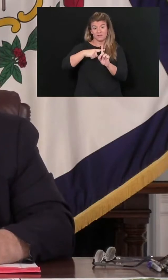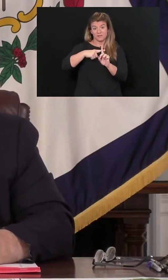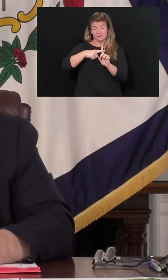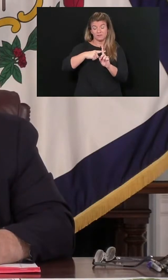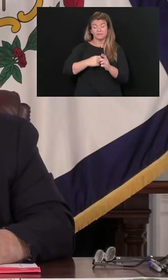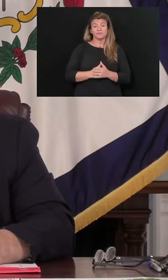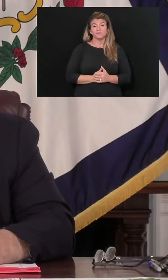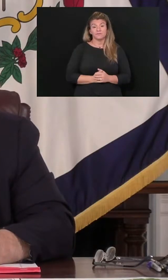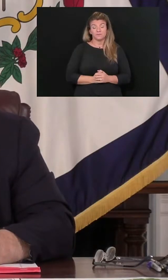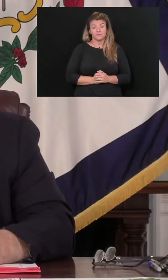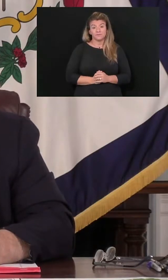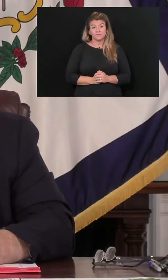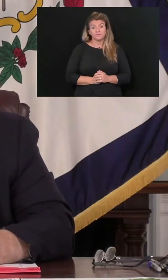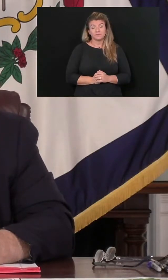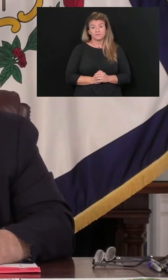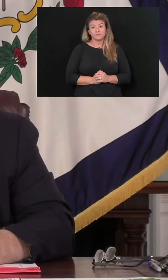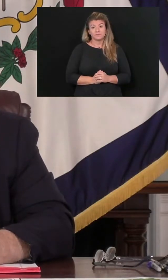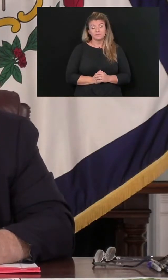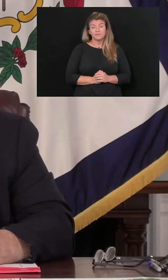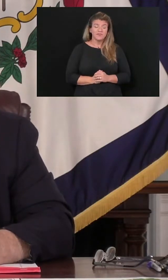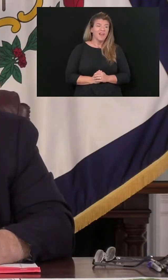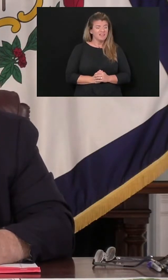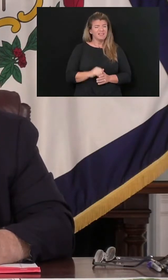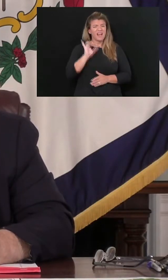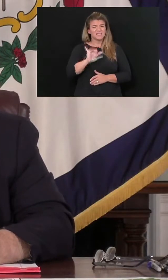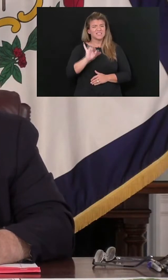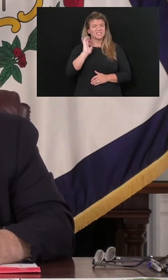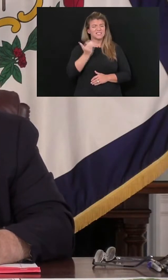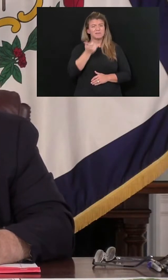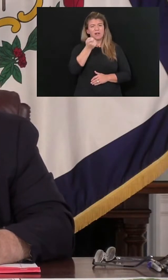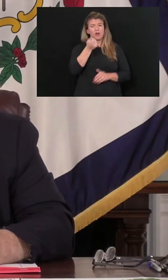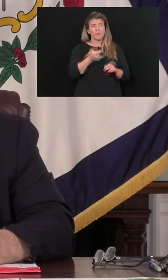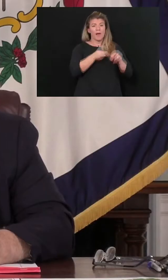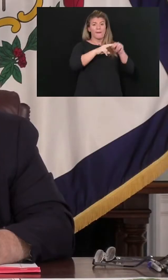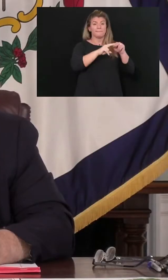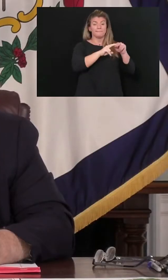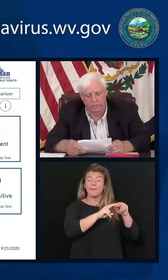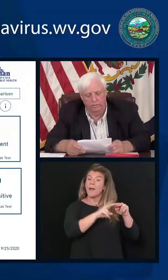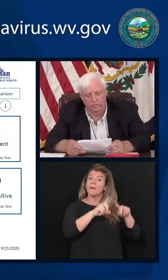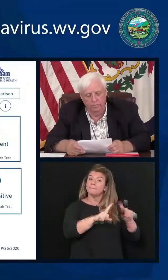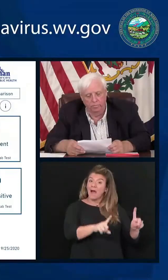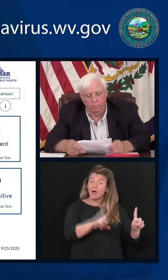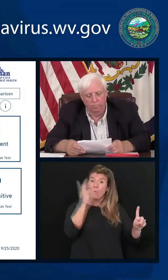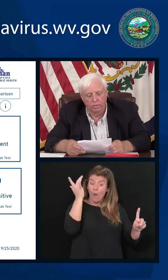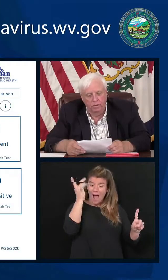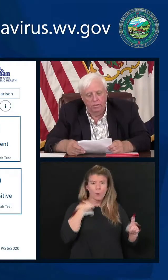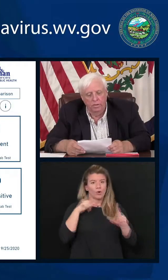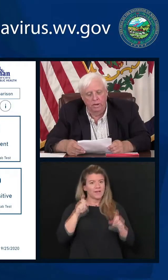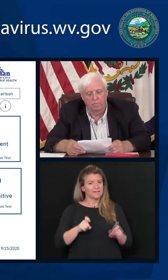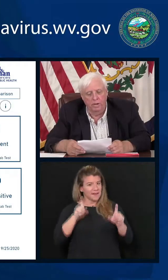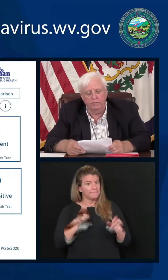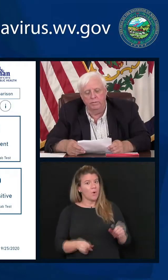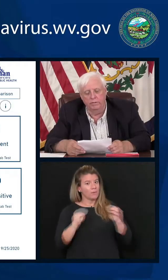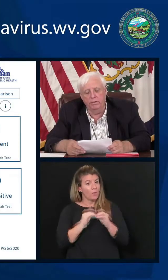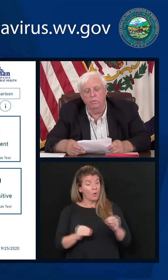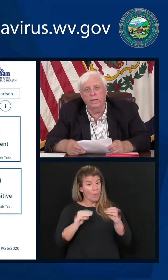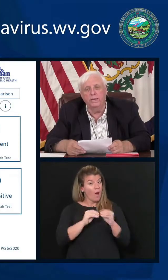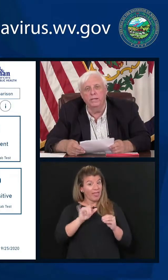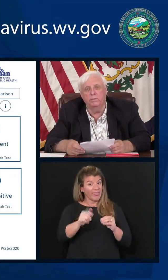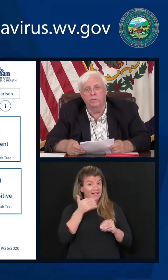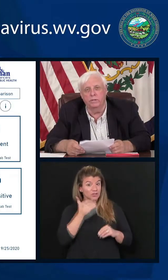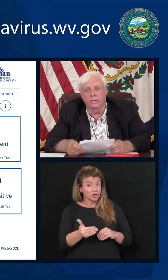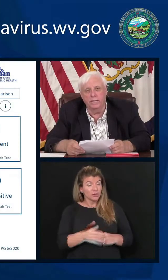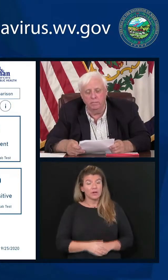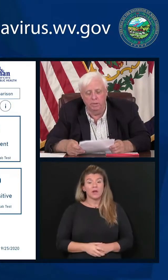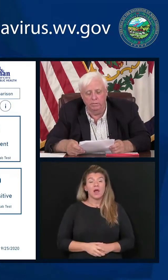hours. That's probably up from the standpoint that we're testing more, which is really good. Our positivity